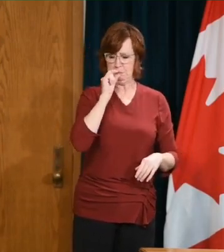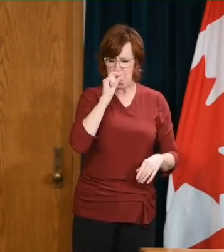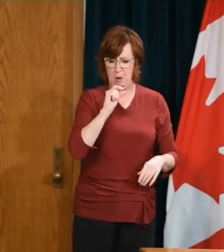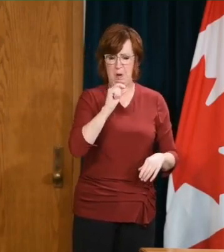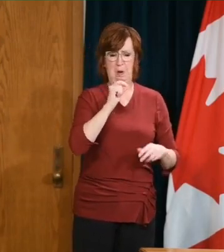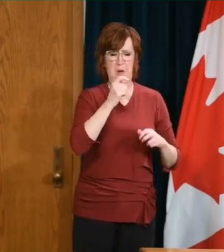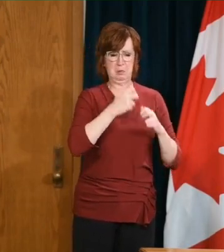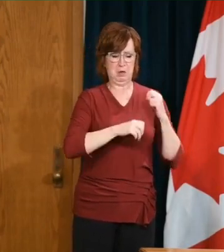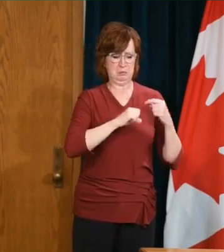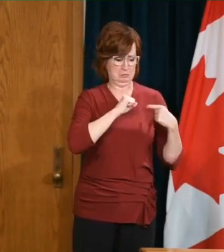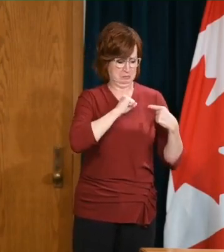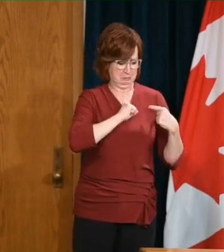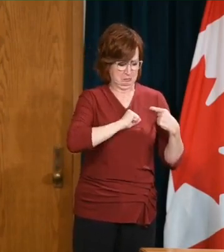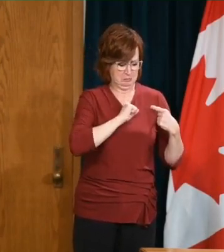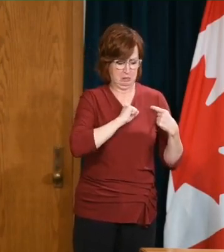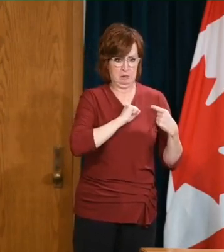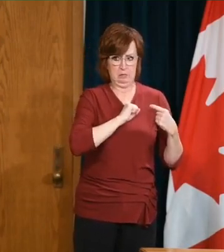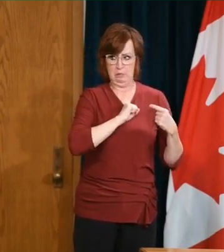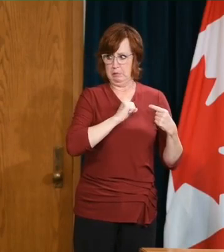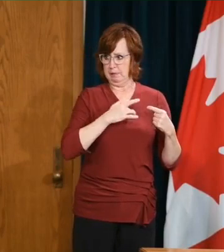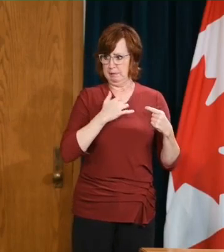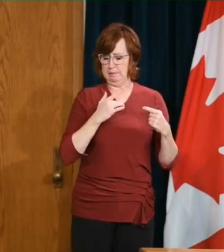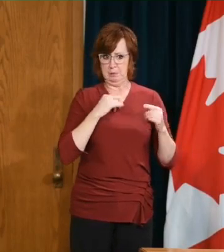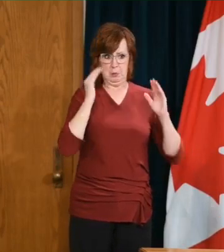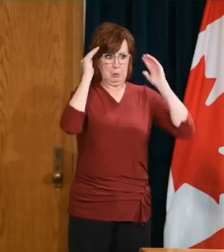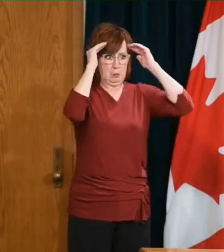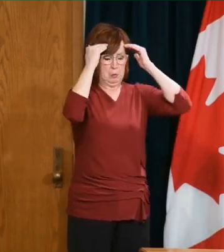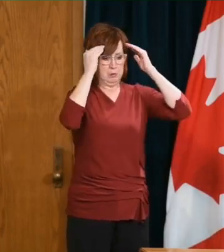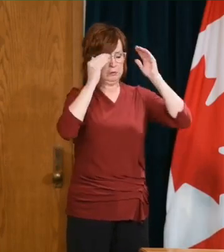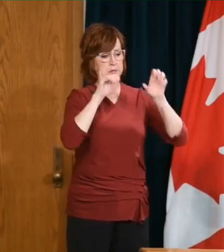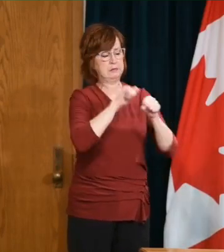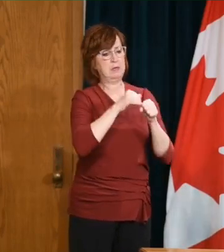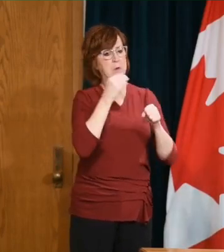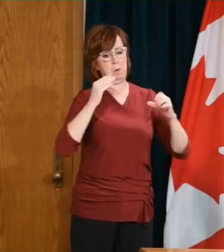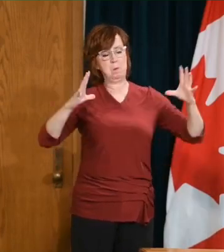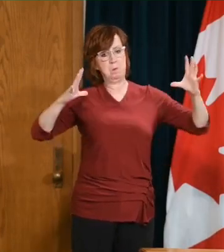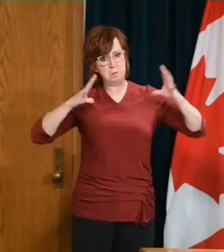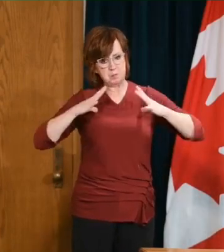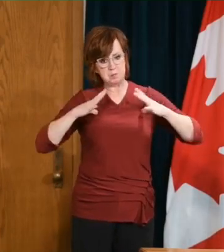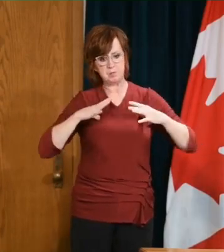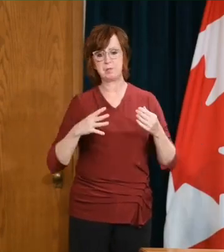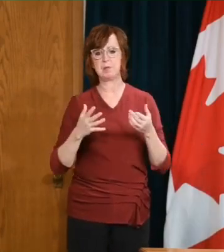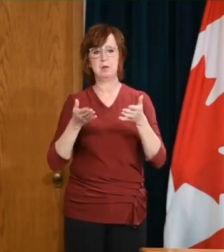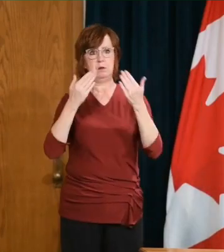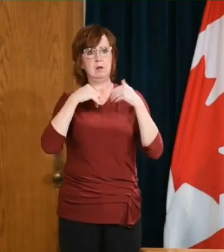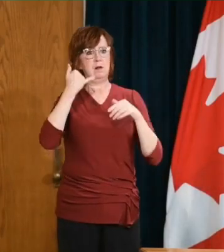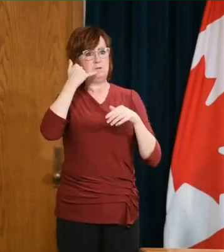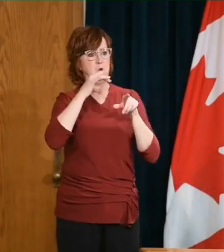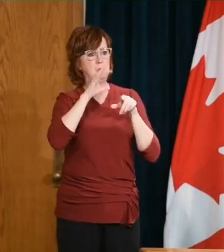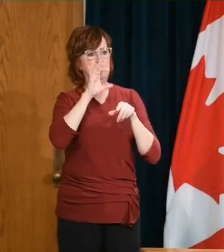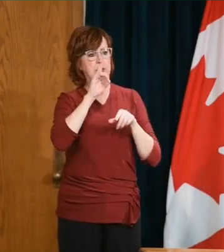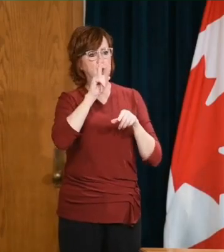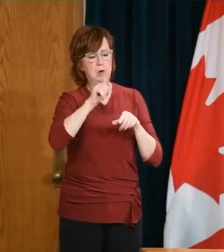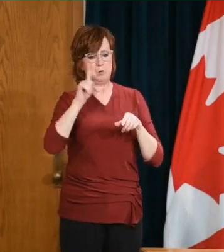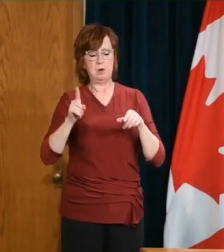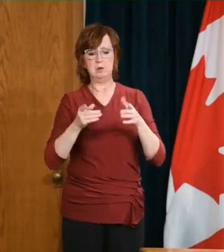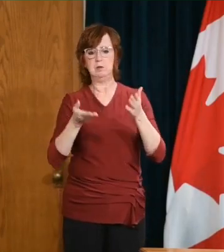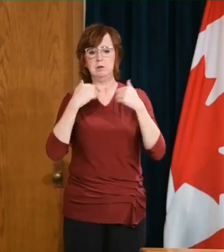the 811 health line if you need any health information. Wash your hands and then wash your hands